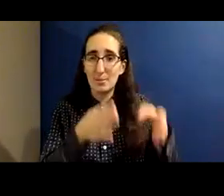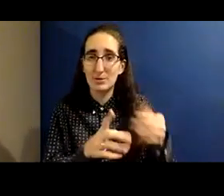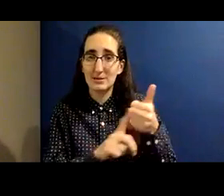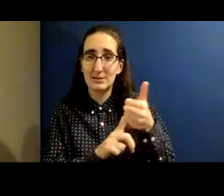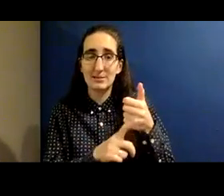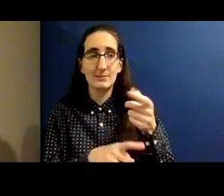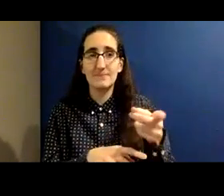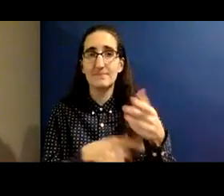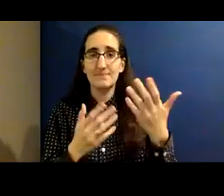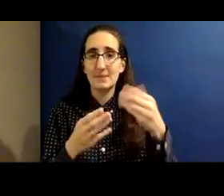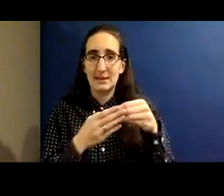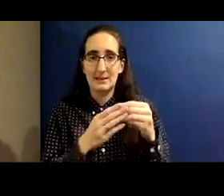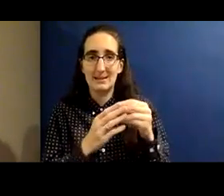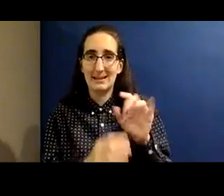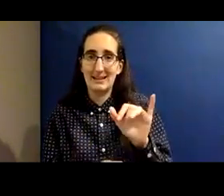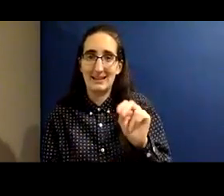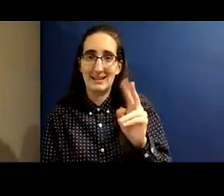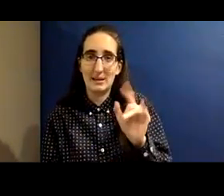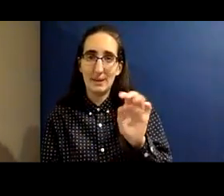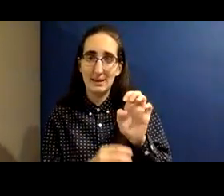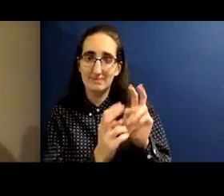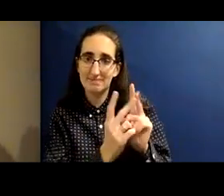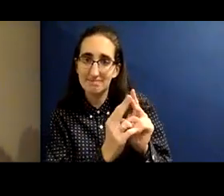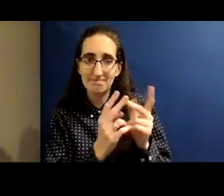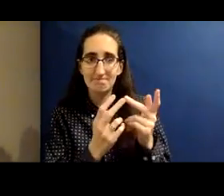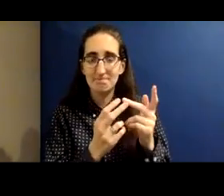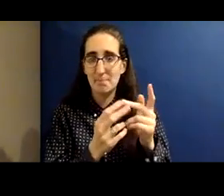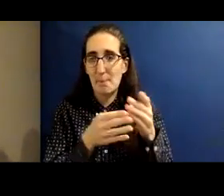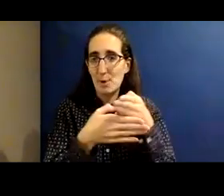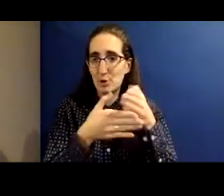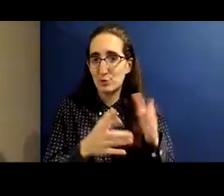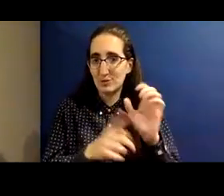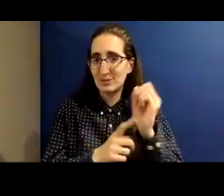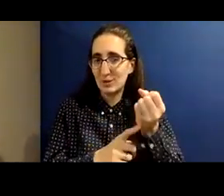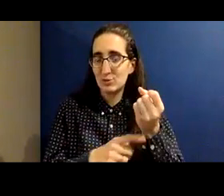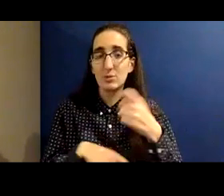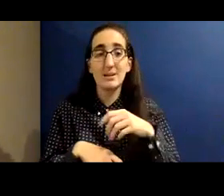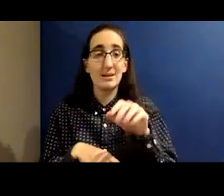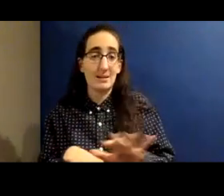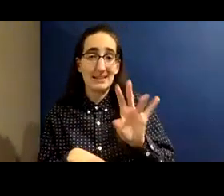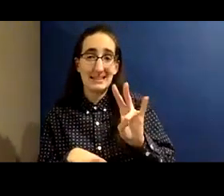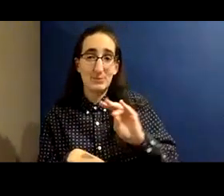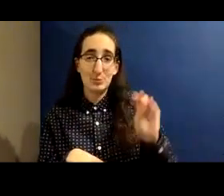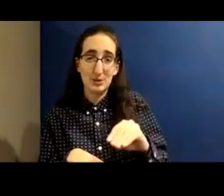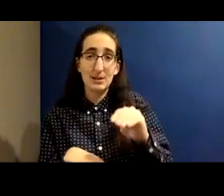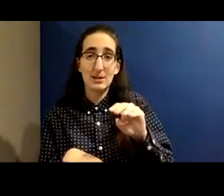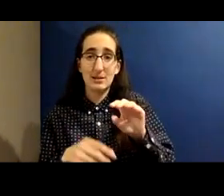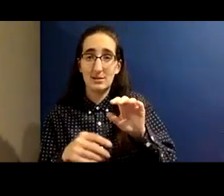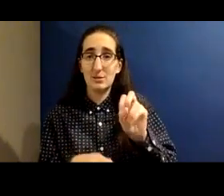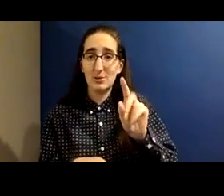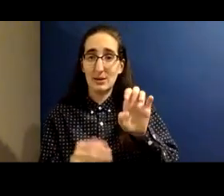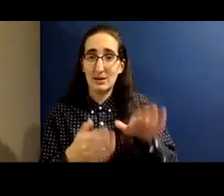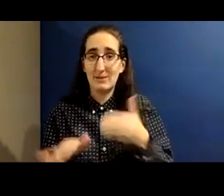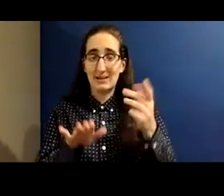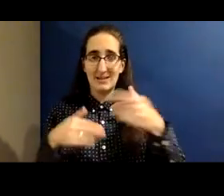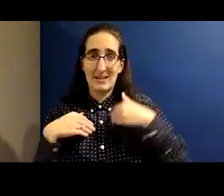a intimate partner situation. In about 7% of suicide fatalities for youth, there was a history